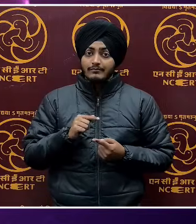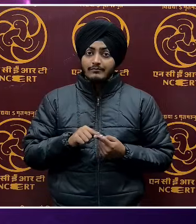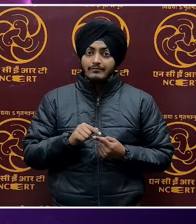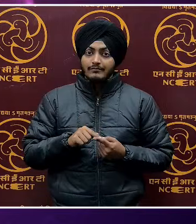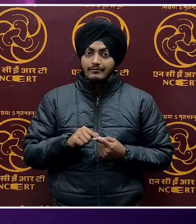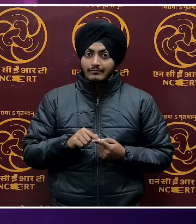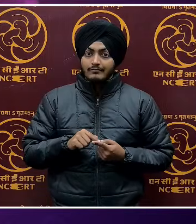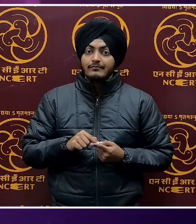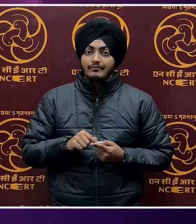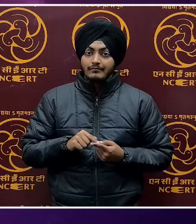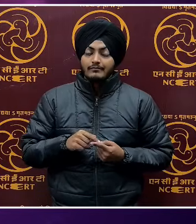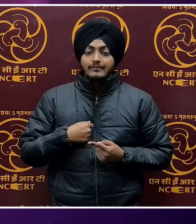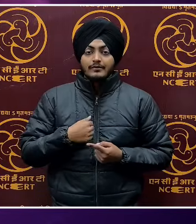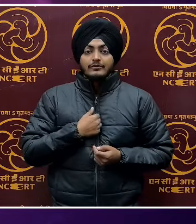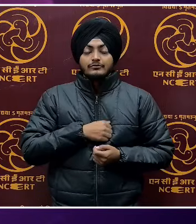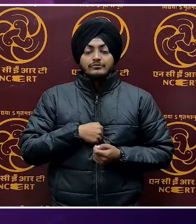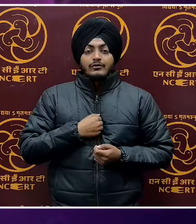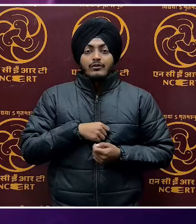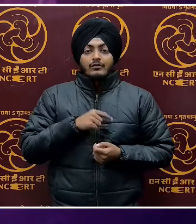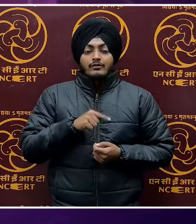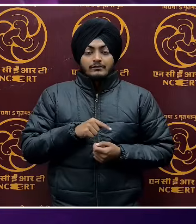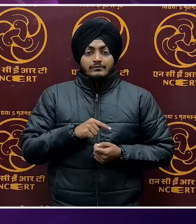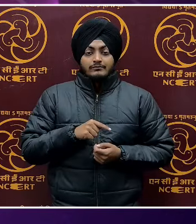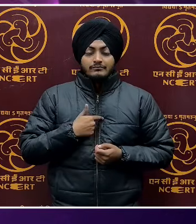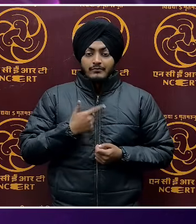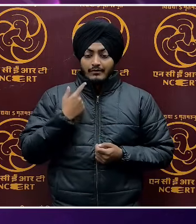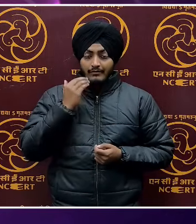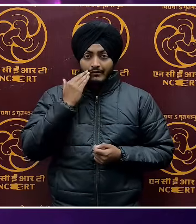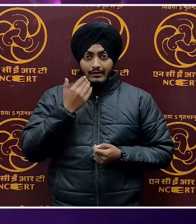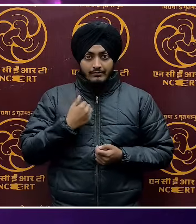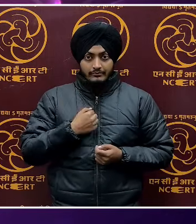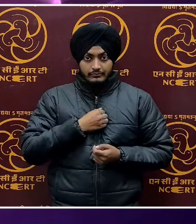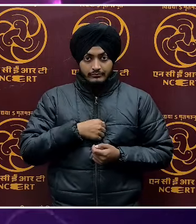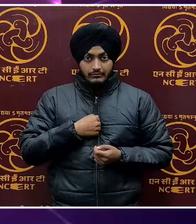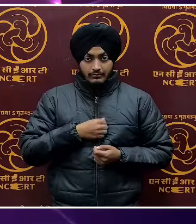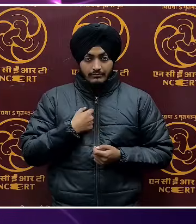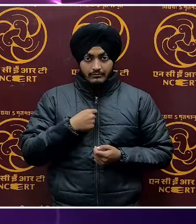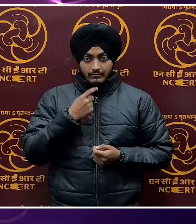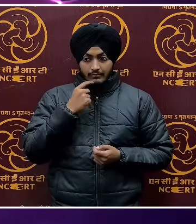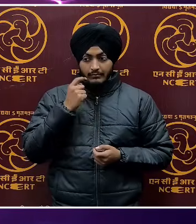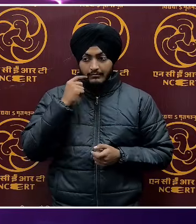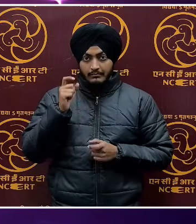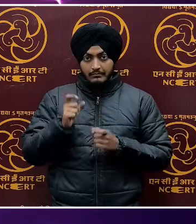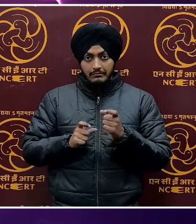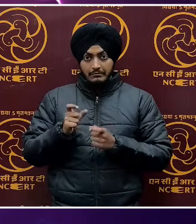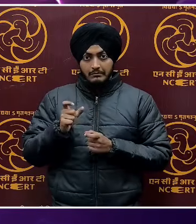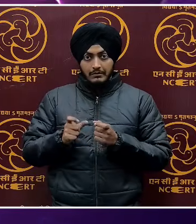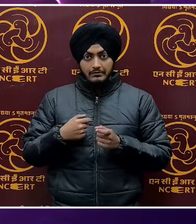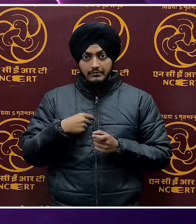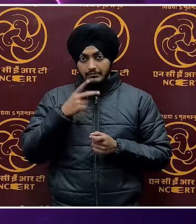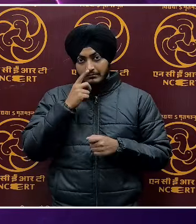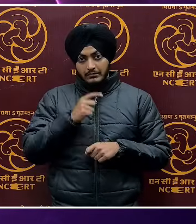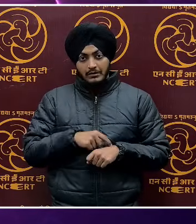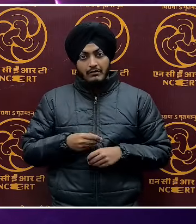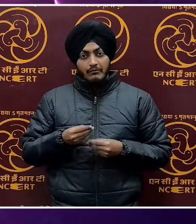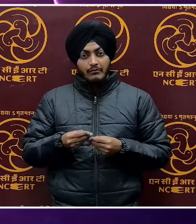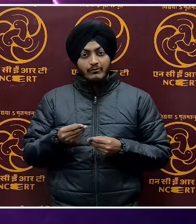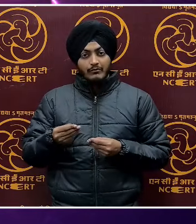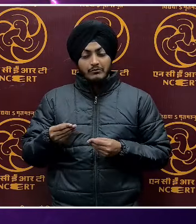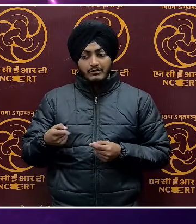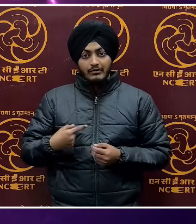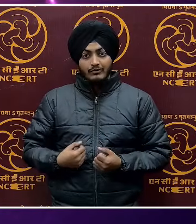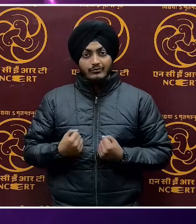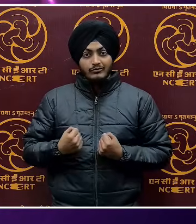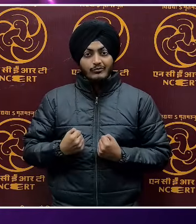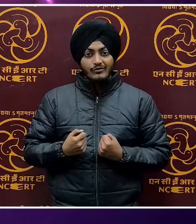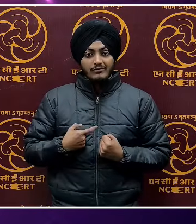will take is sorry. Okay, when we are talking about sorry, sorry, I think people use very few times. Okay, it's very difficult